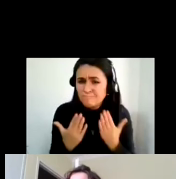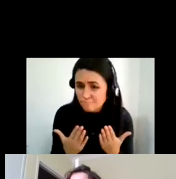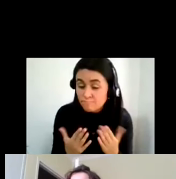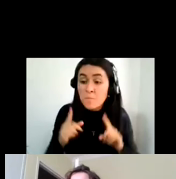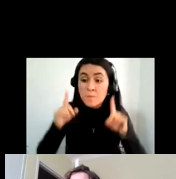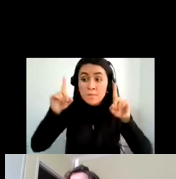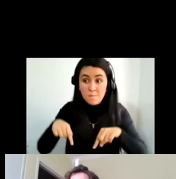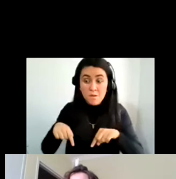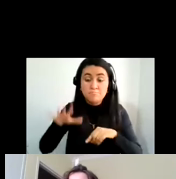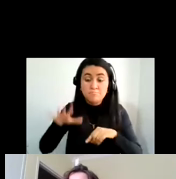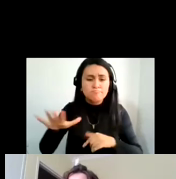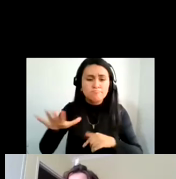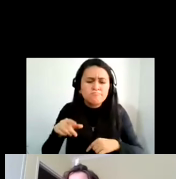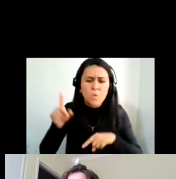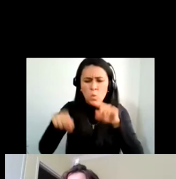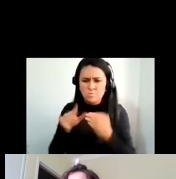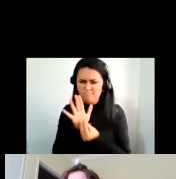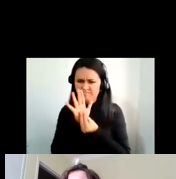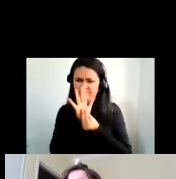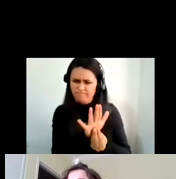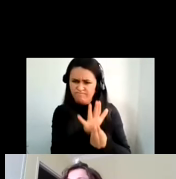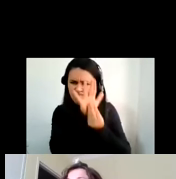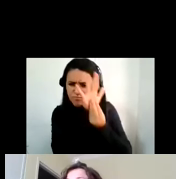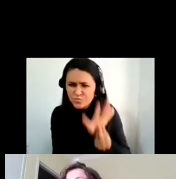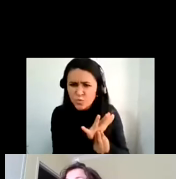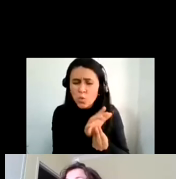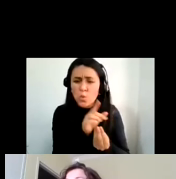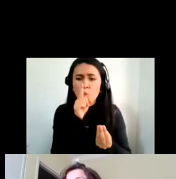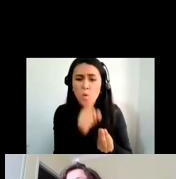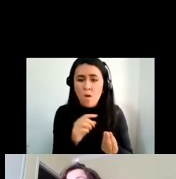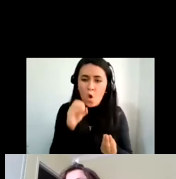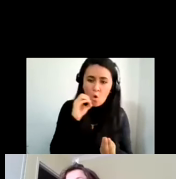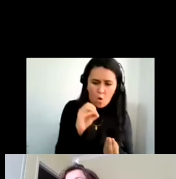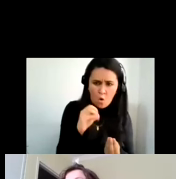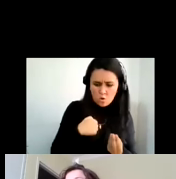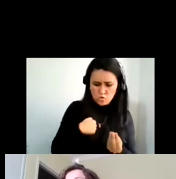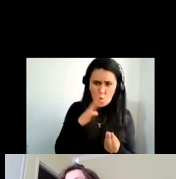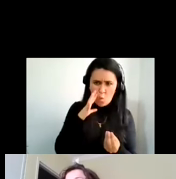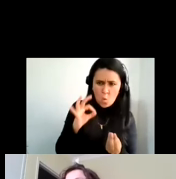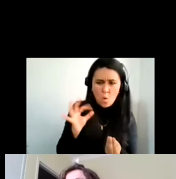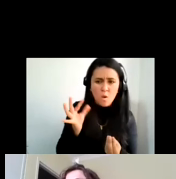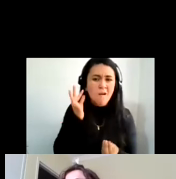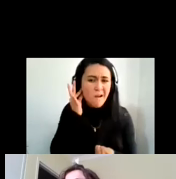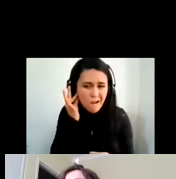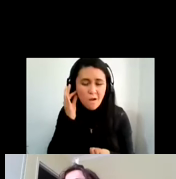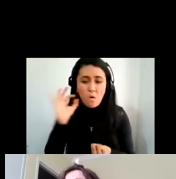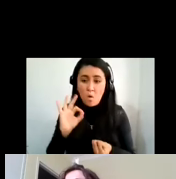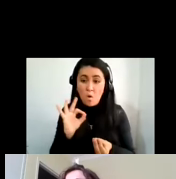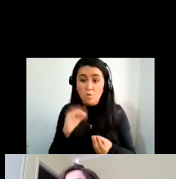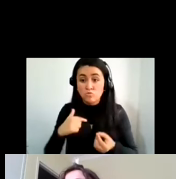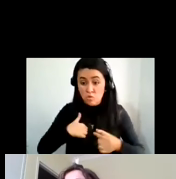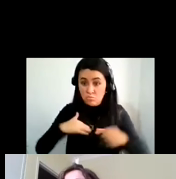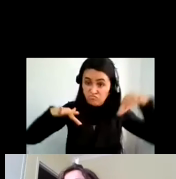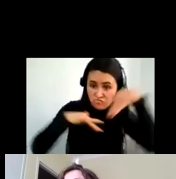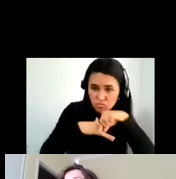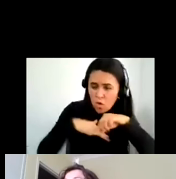of these together, they often compound and intersect, and we need to look at them using an intersectionality